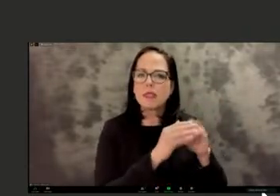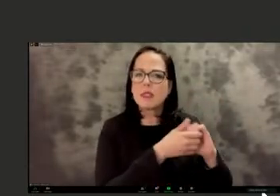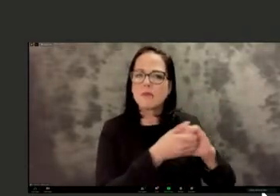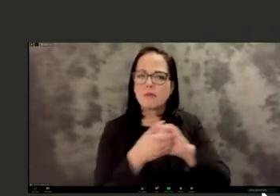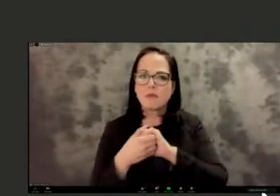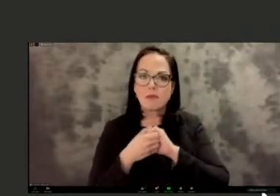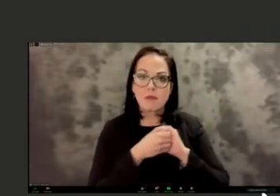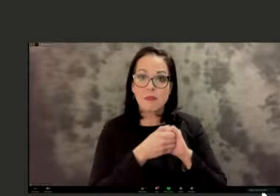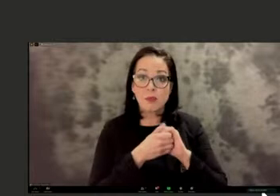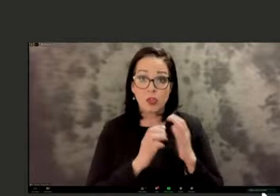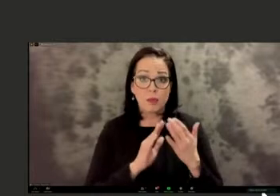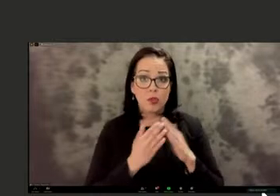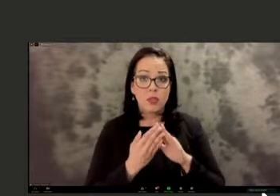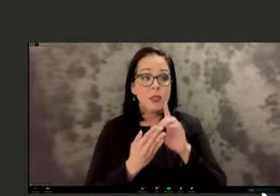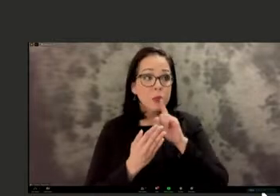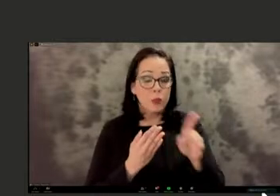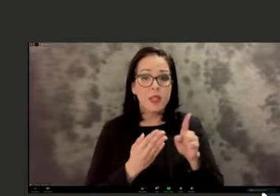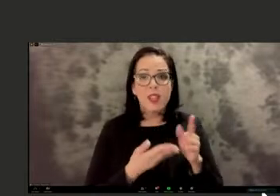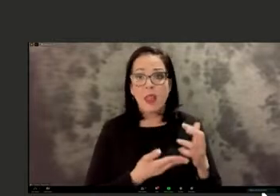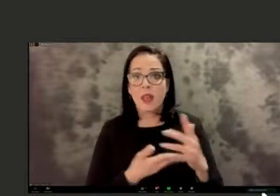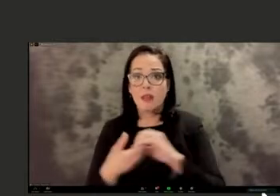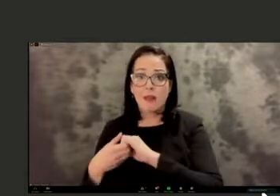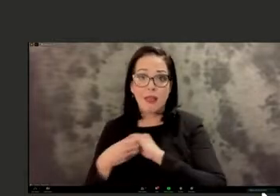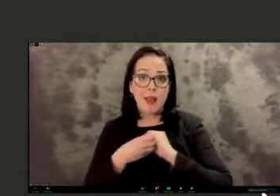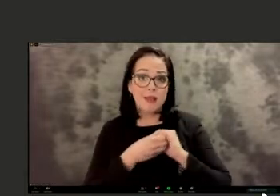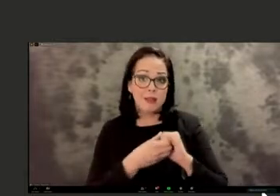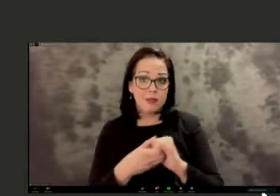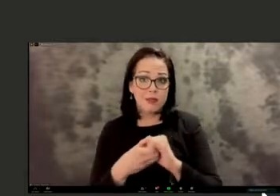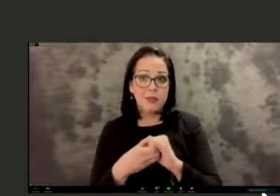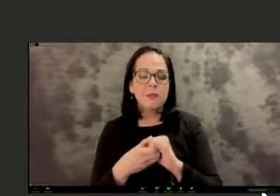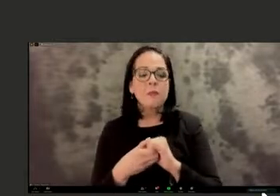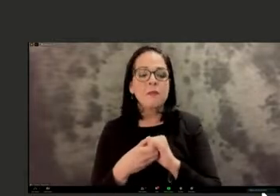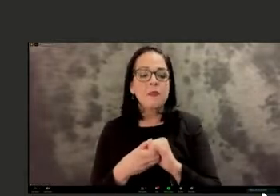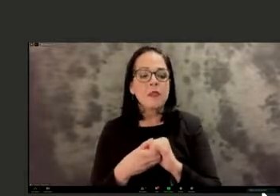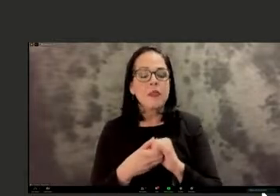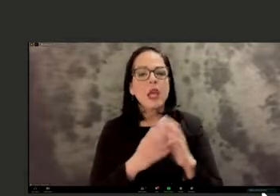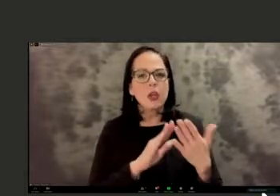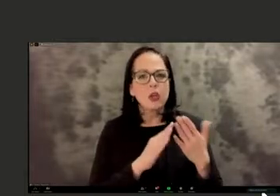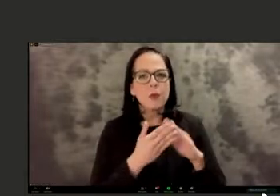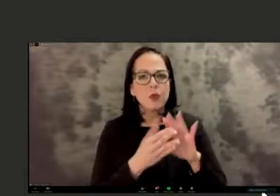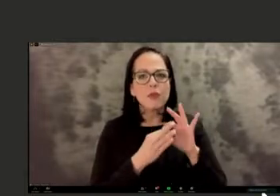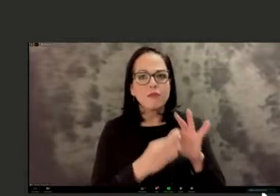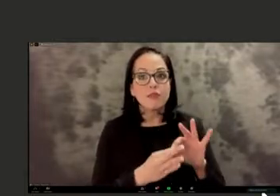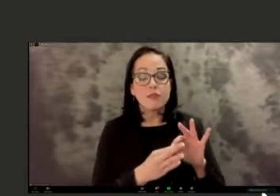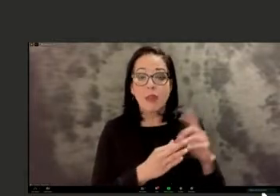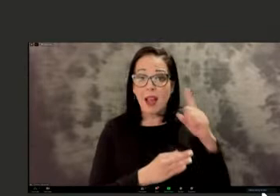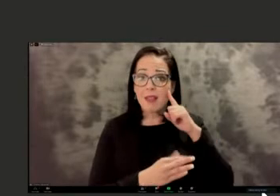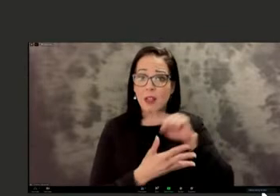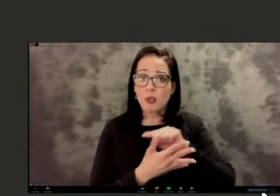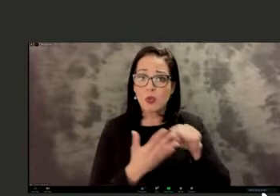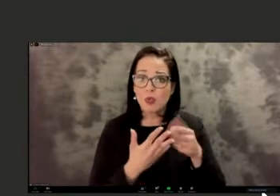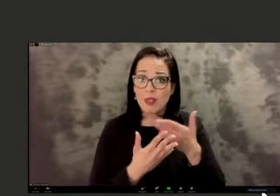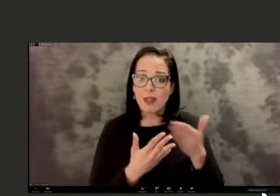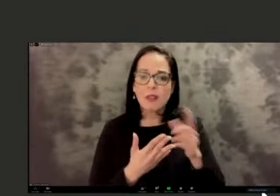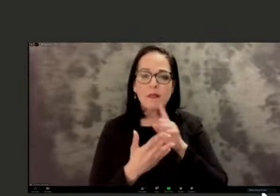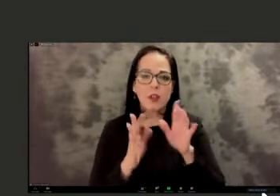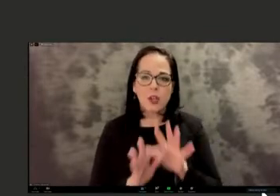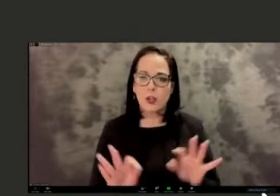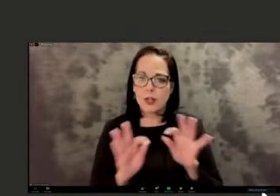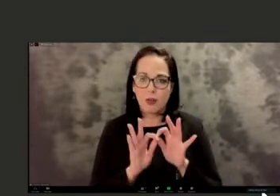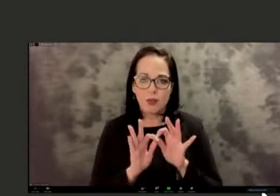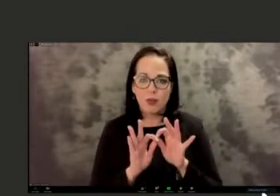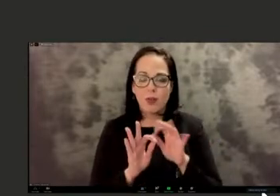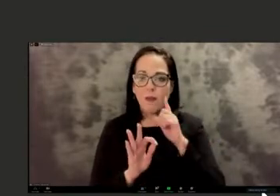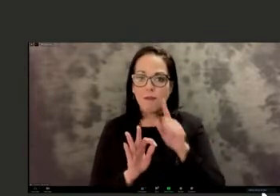quite collective and communal. And I think these are aspects that are really critical